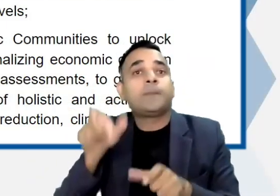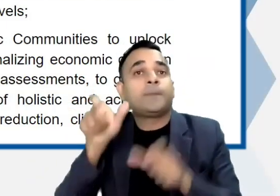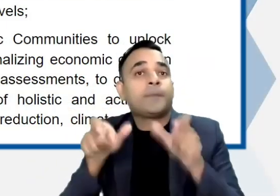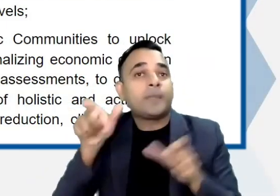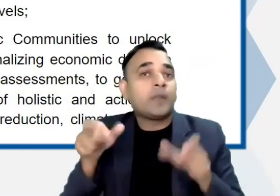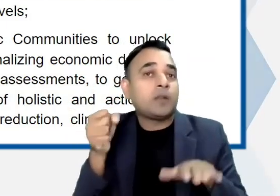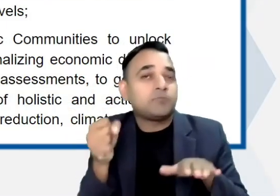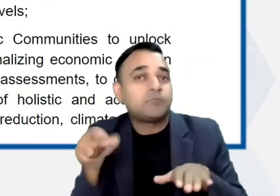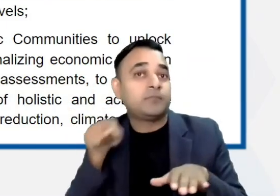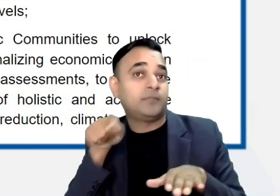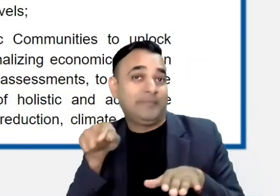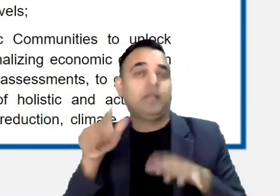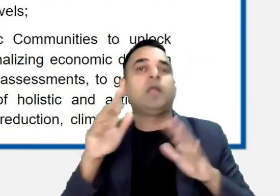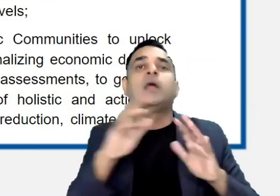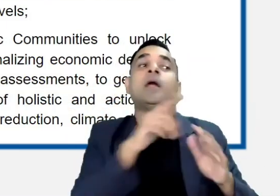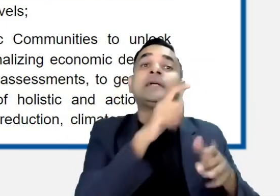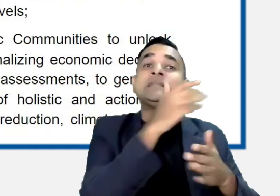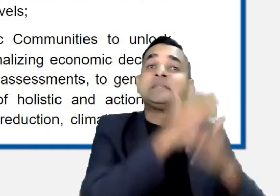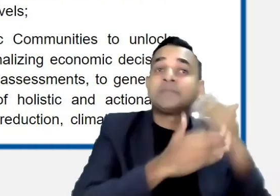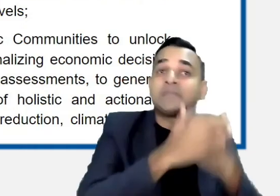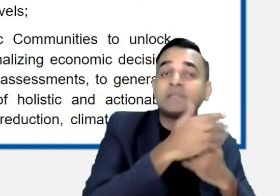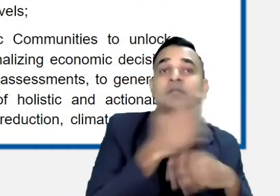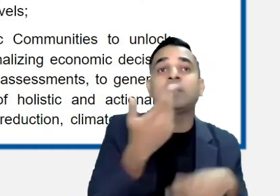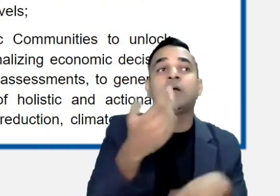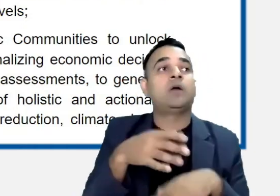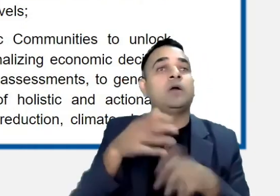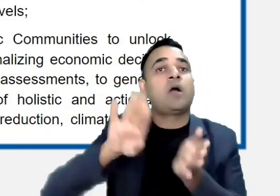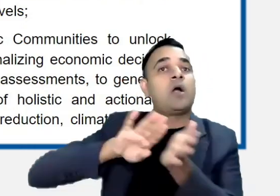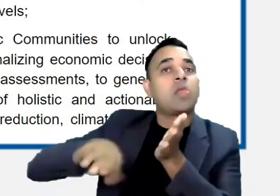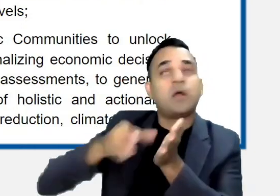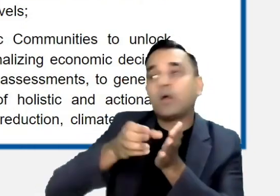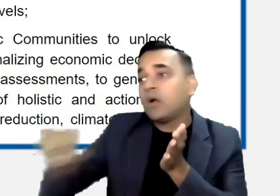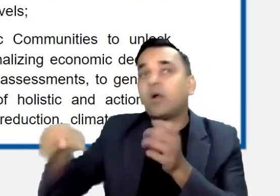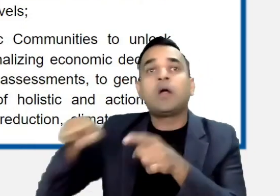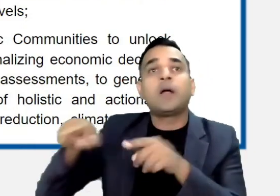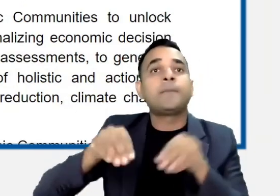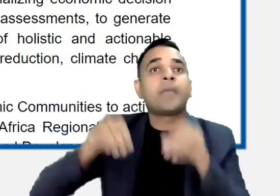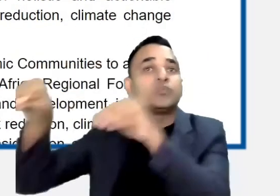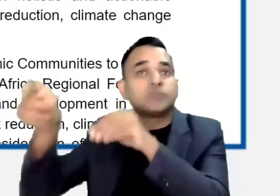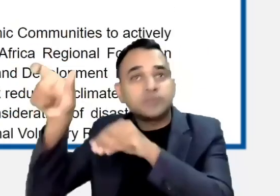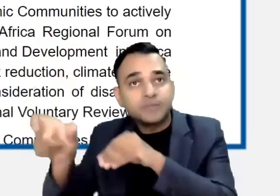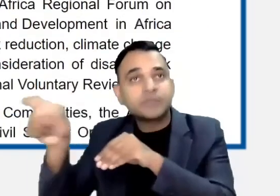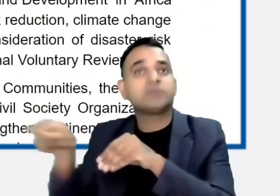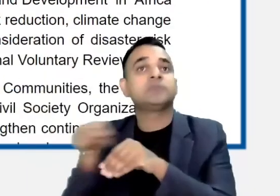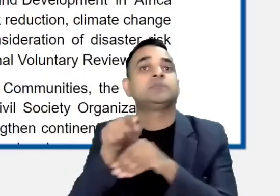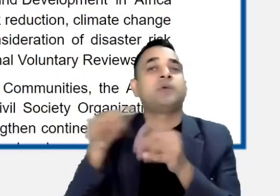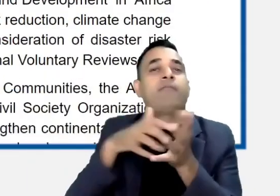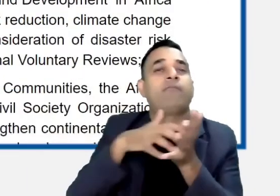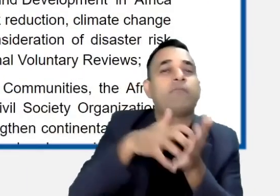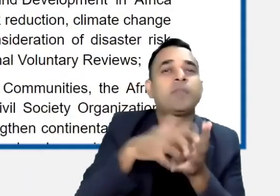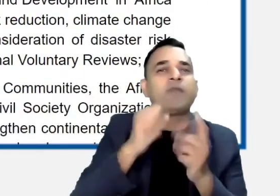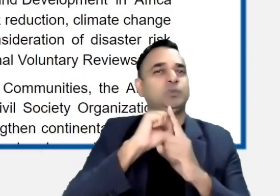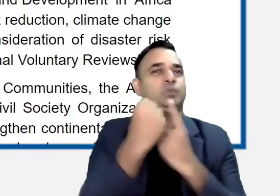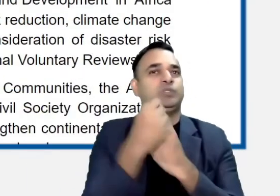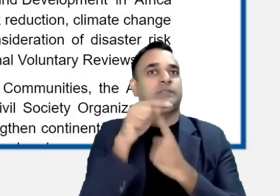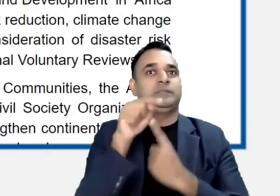perspectives into the design and implementation of disaster risk reduction and climate change adaptation strategies and plans. 21,